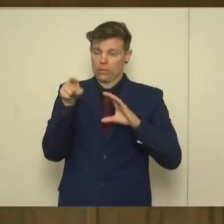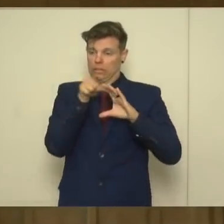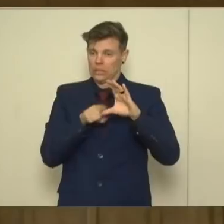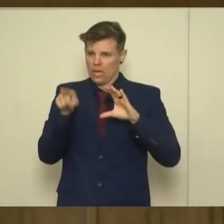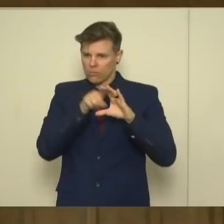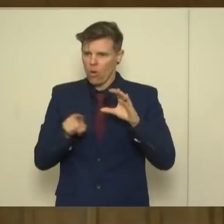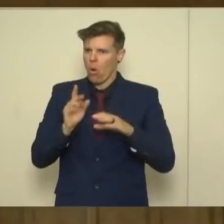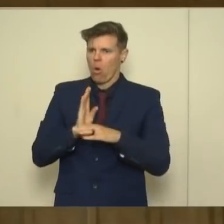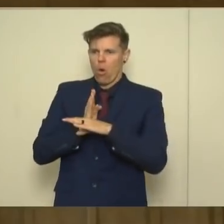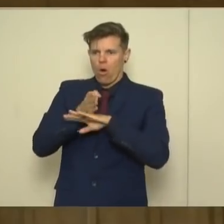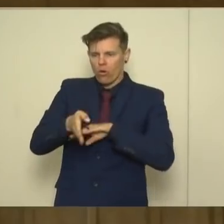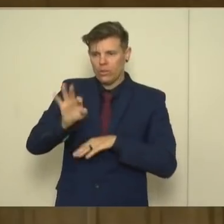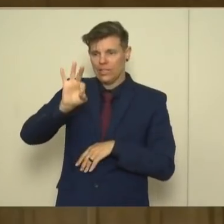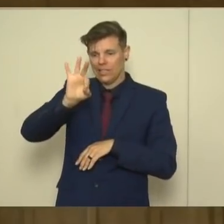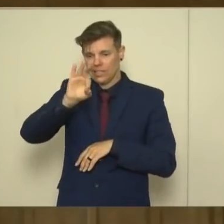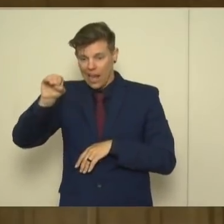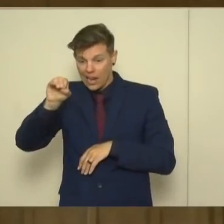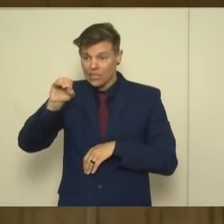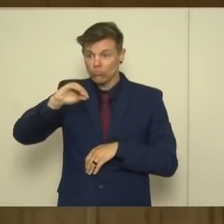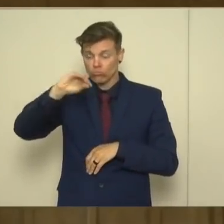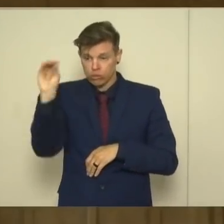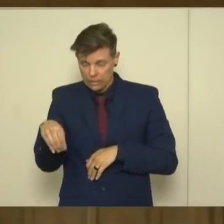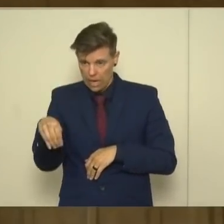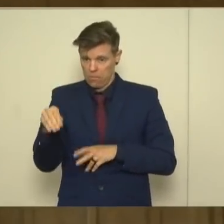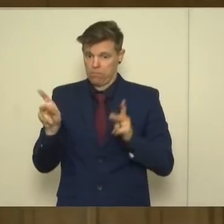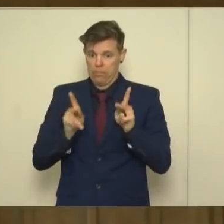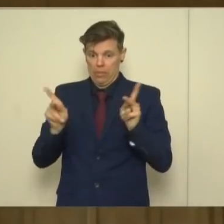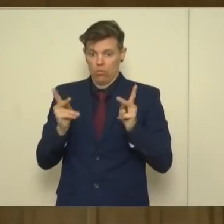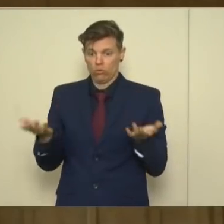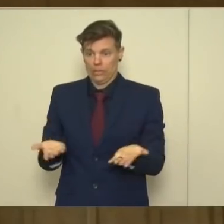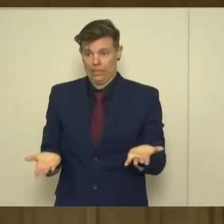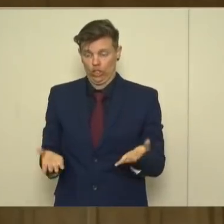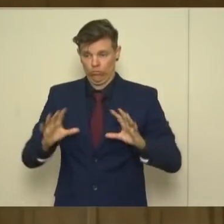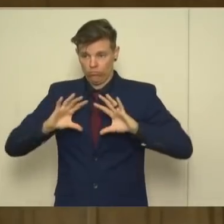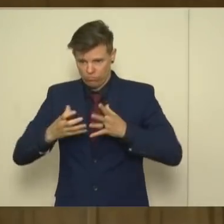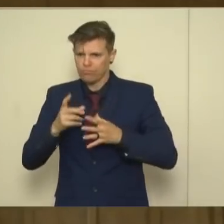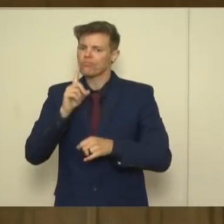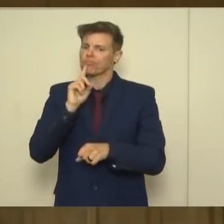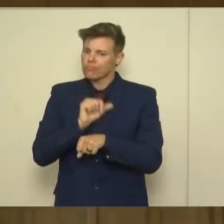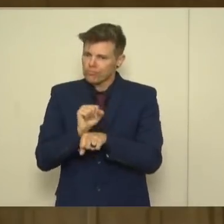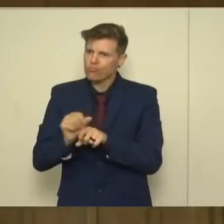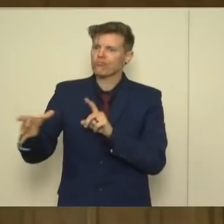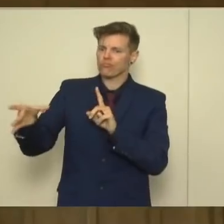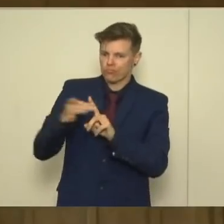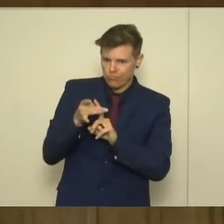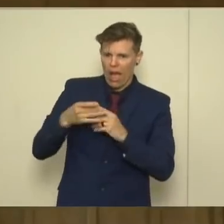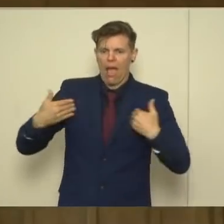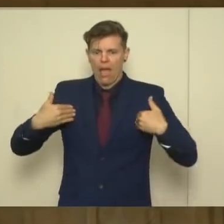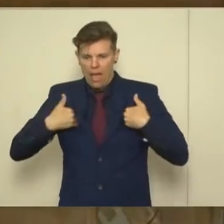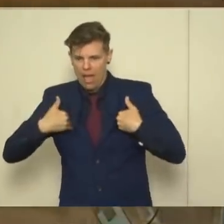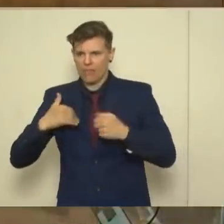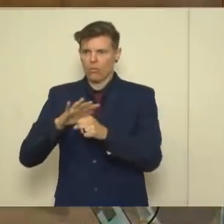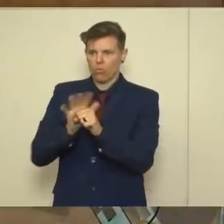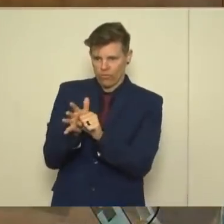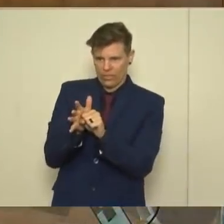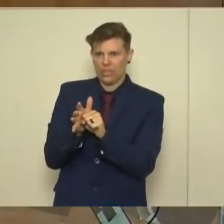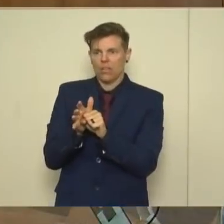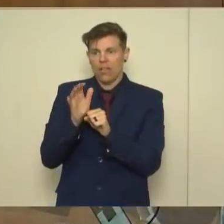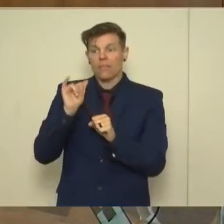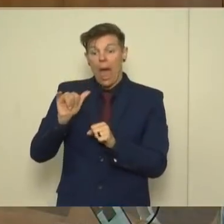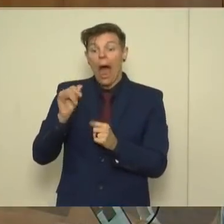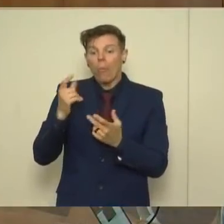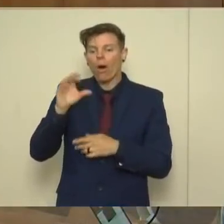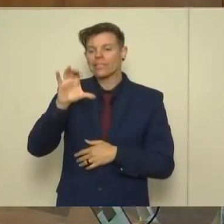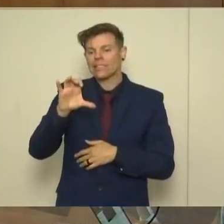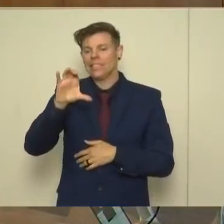of positive folks in New Mexico have CTs of 33. Thank you, Governor and Secretary. Next we're almost